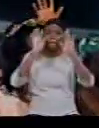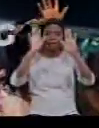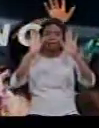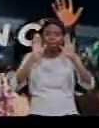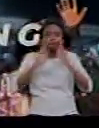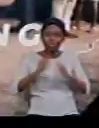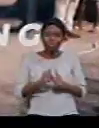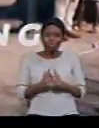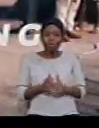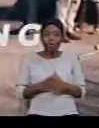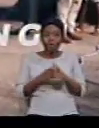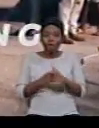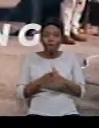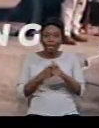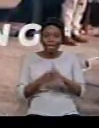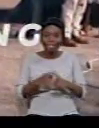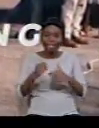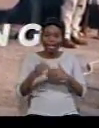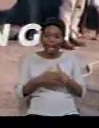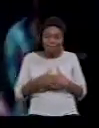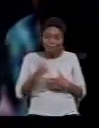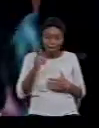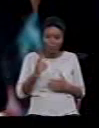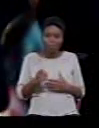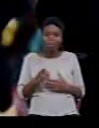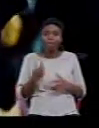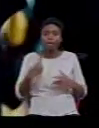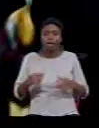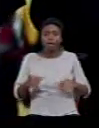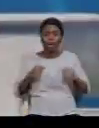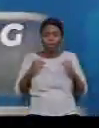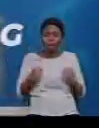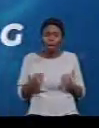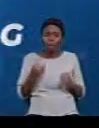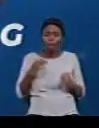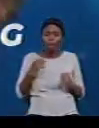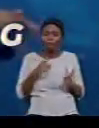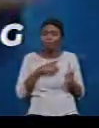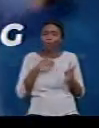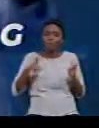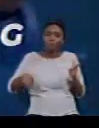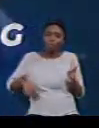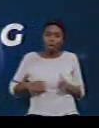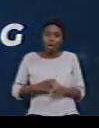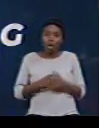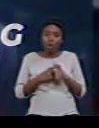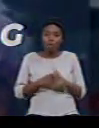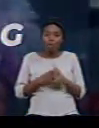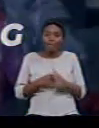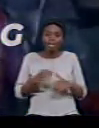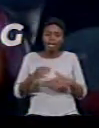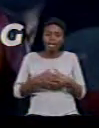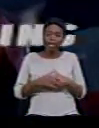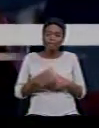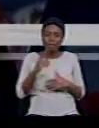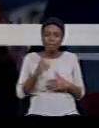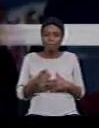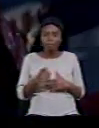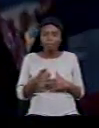Miracles running after you. The power of the Lord running after